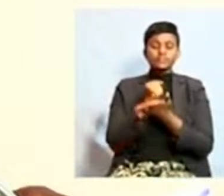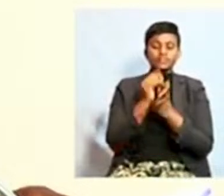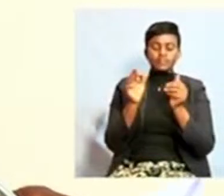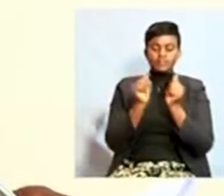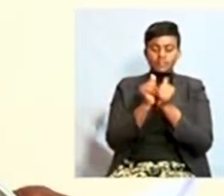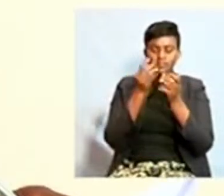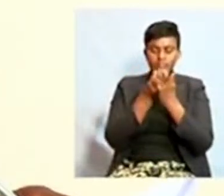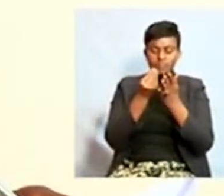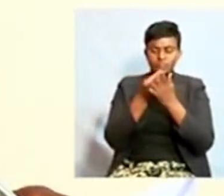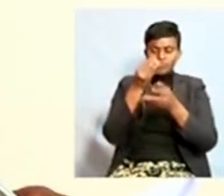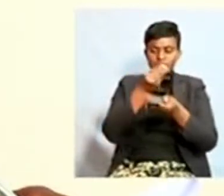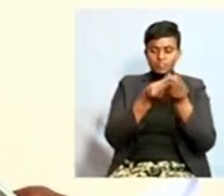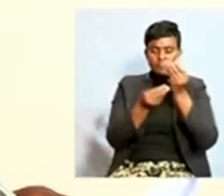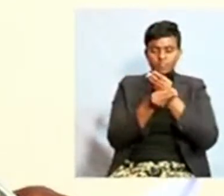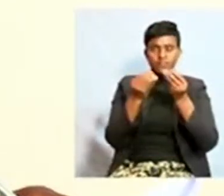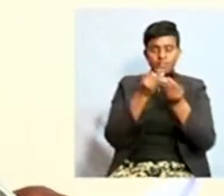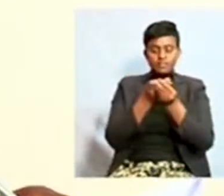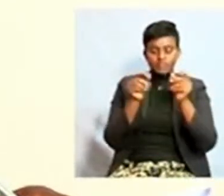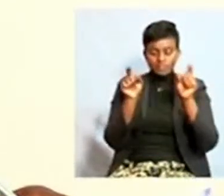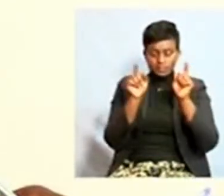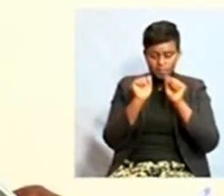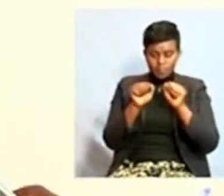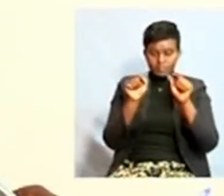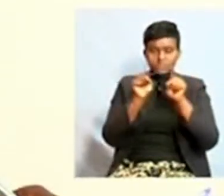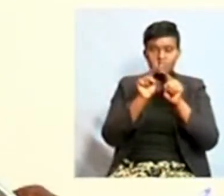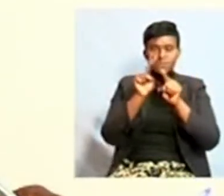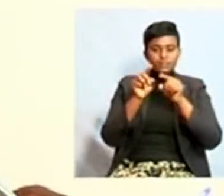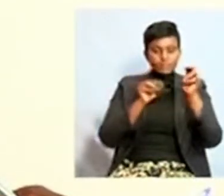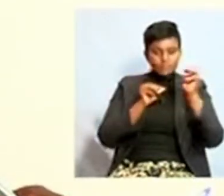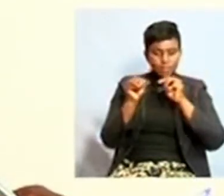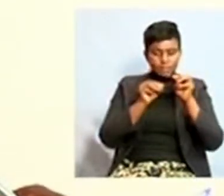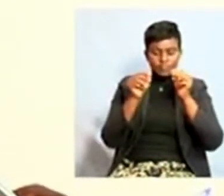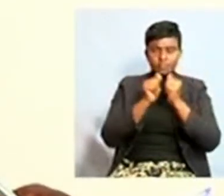financial contributions, can be effectively managed with